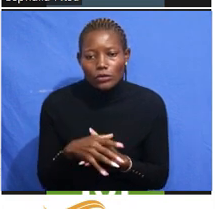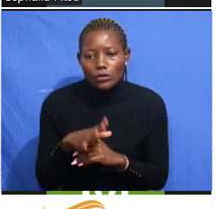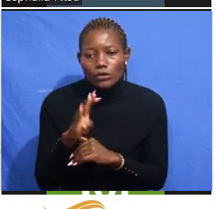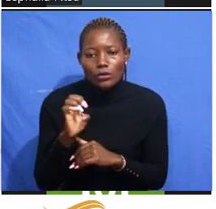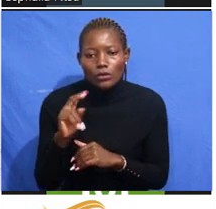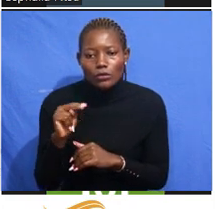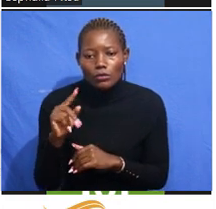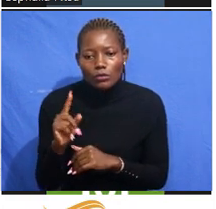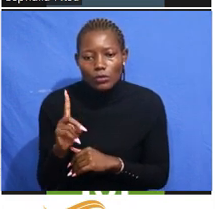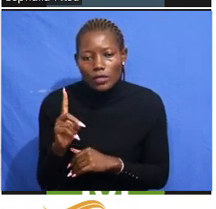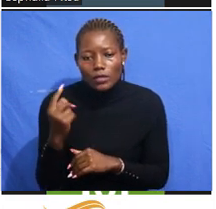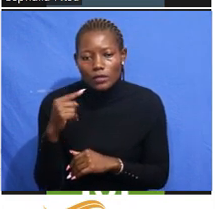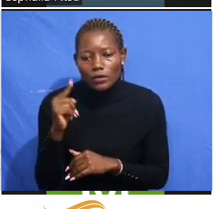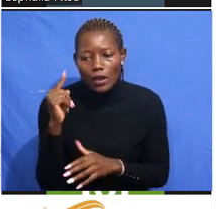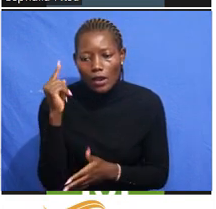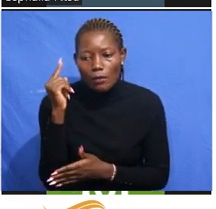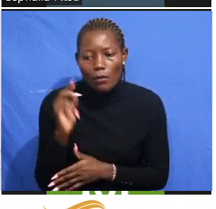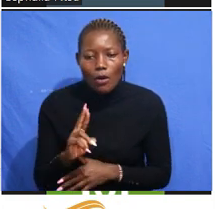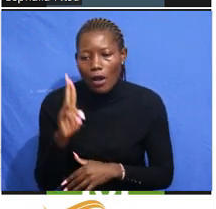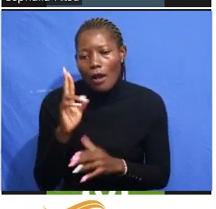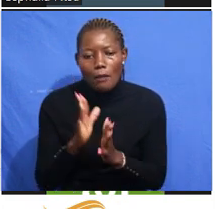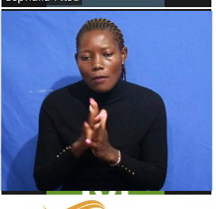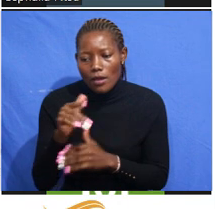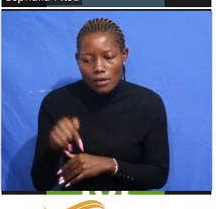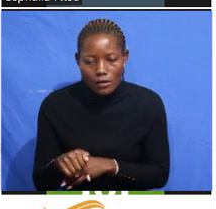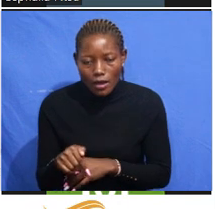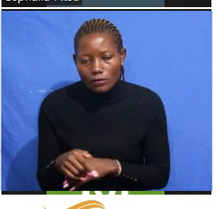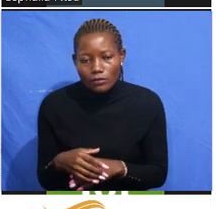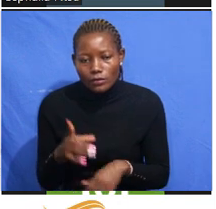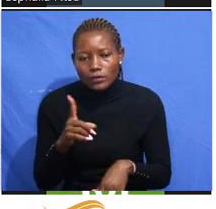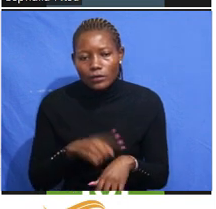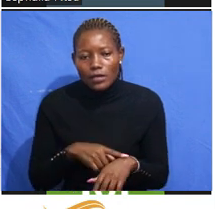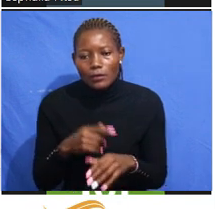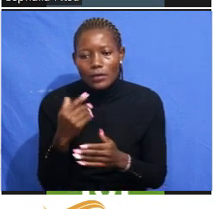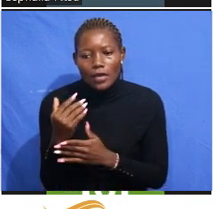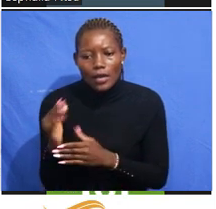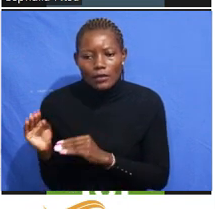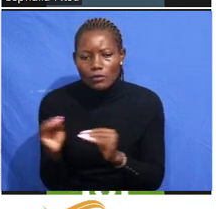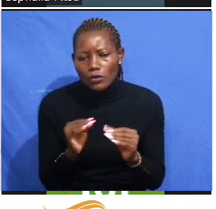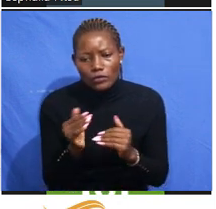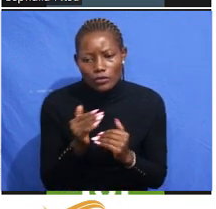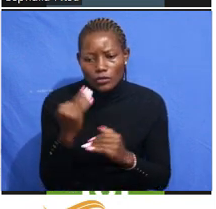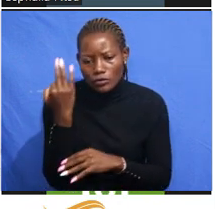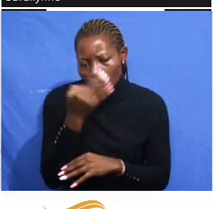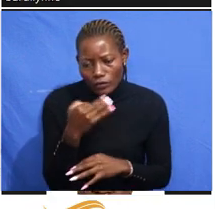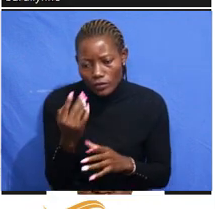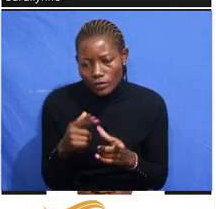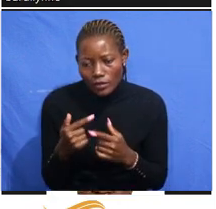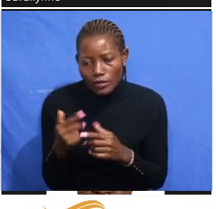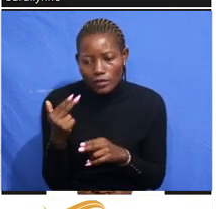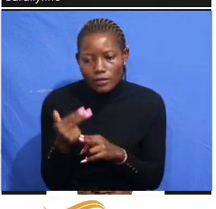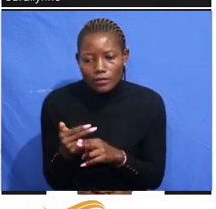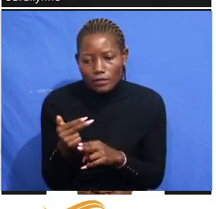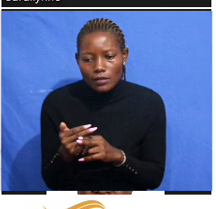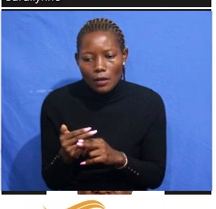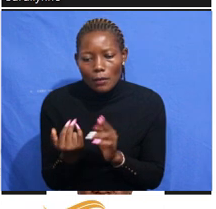and down, when you narrow the angle, when the hand comes towards the face, then that is called flexion,